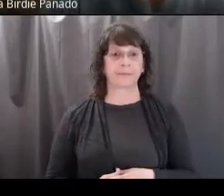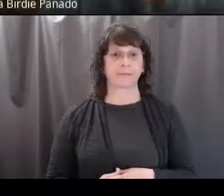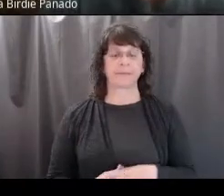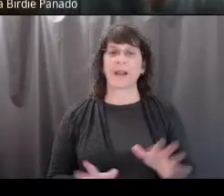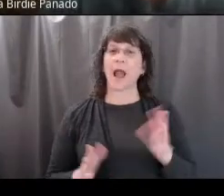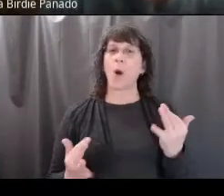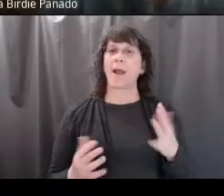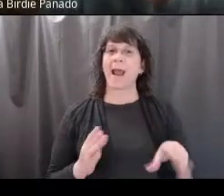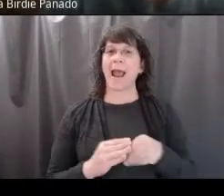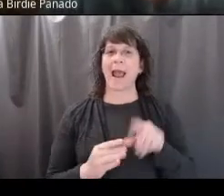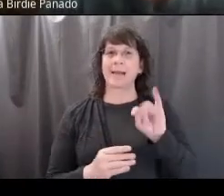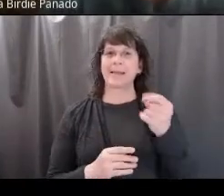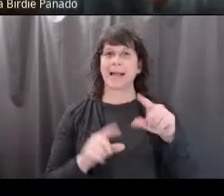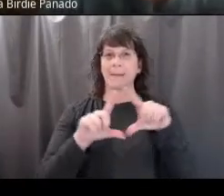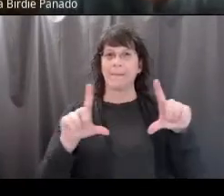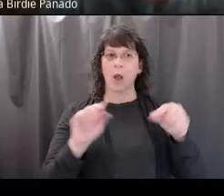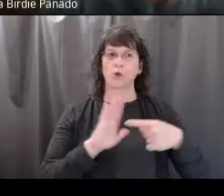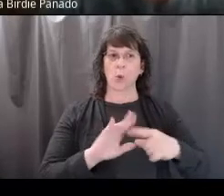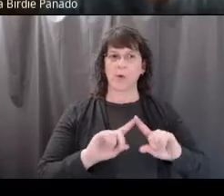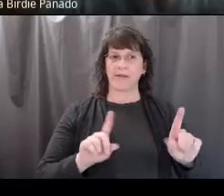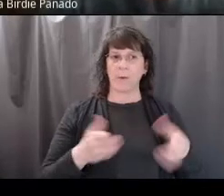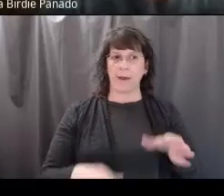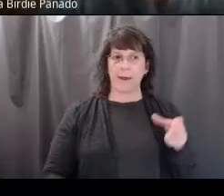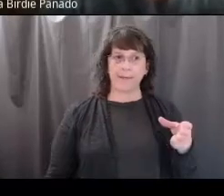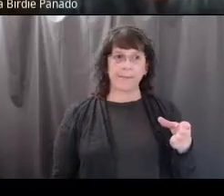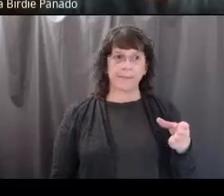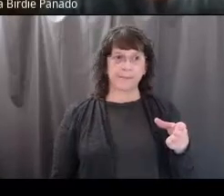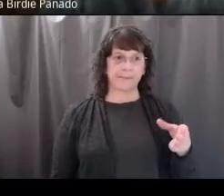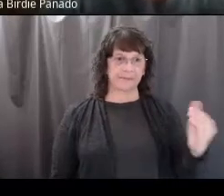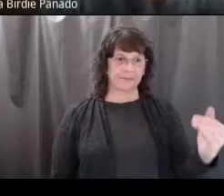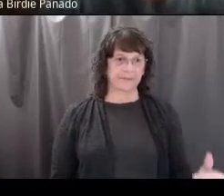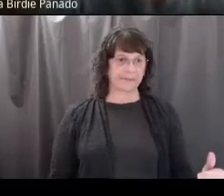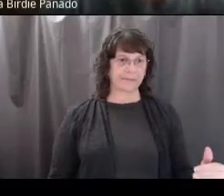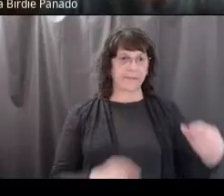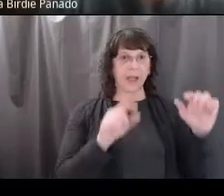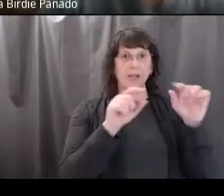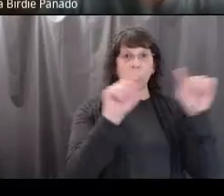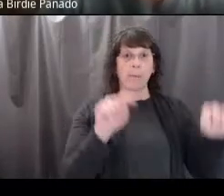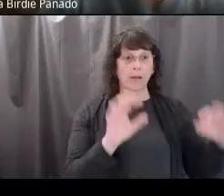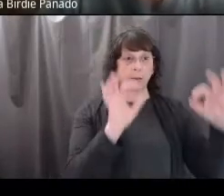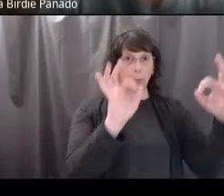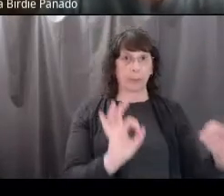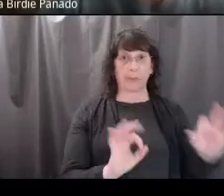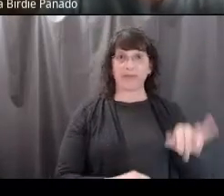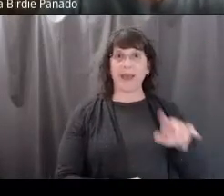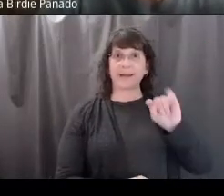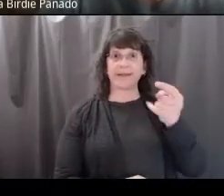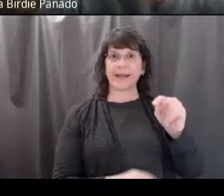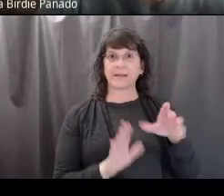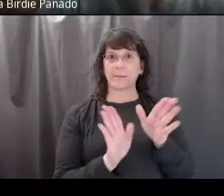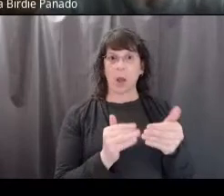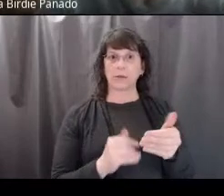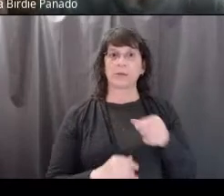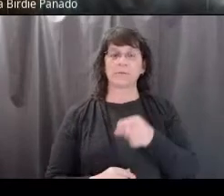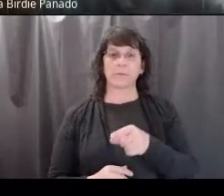actually I'll add a text box just to kind of show you how to do that. So you can create a text box and click